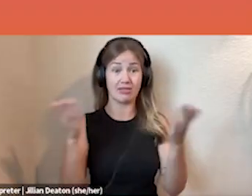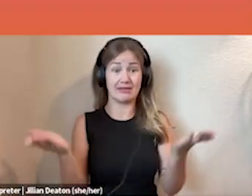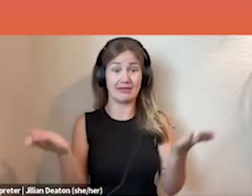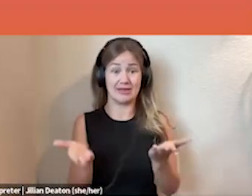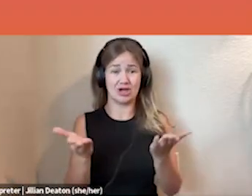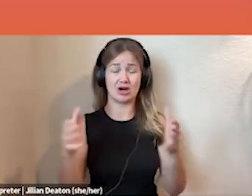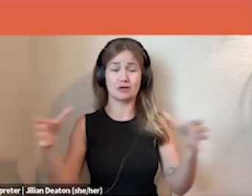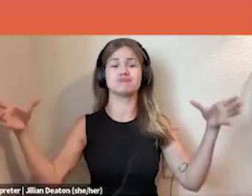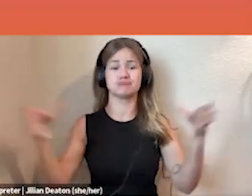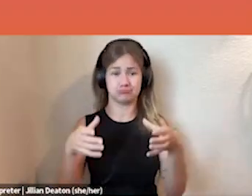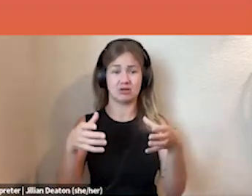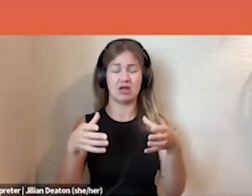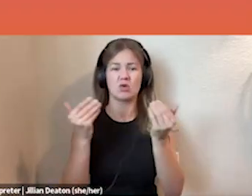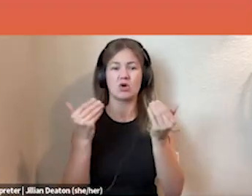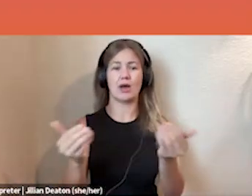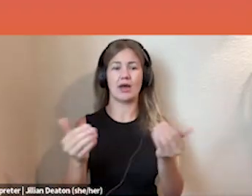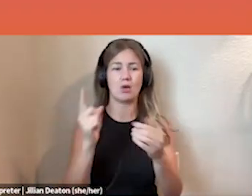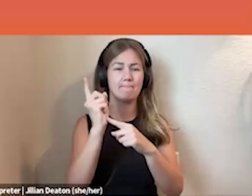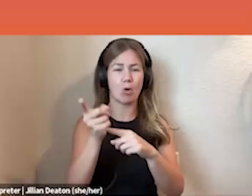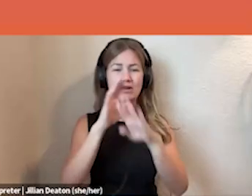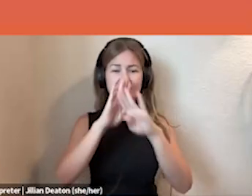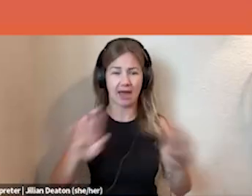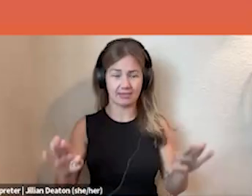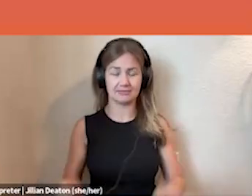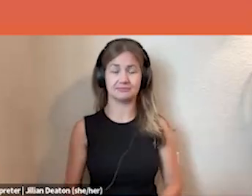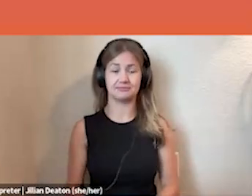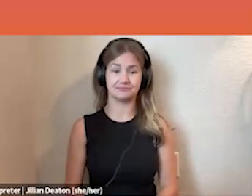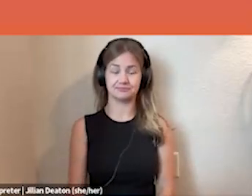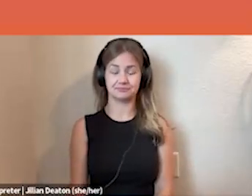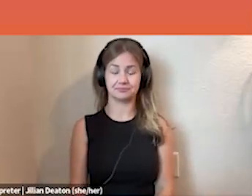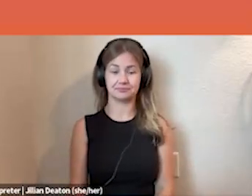silence before we move into our content.